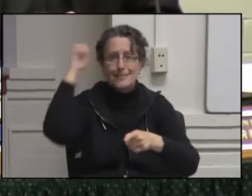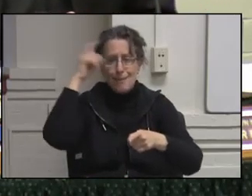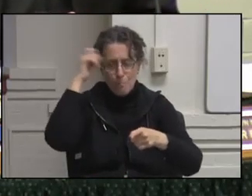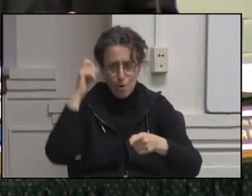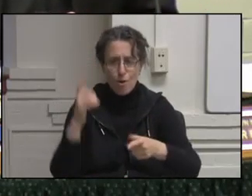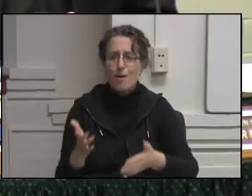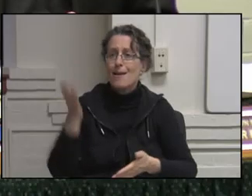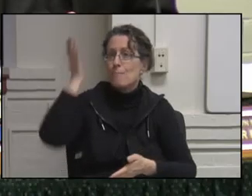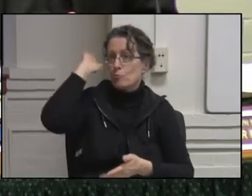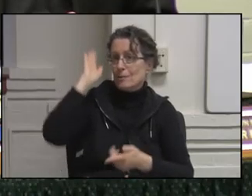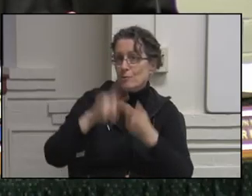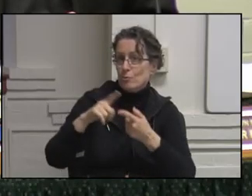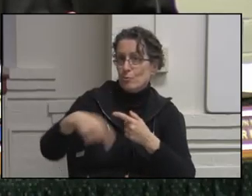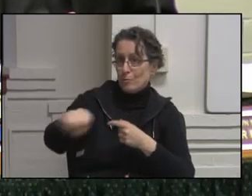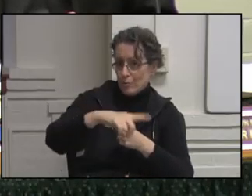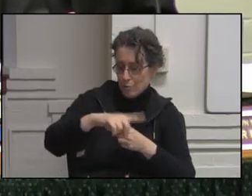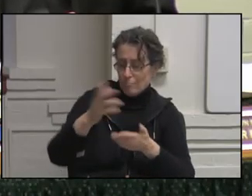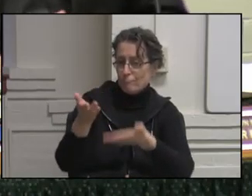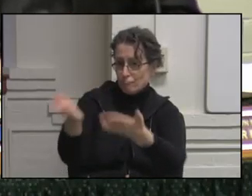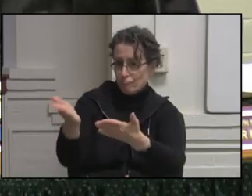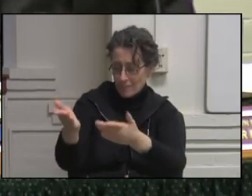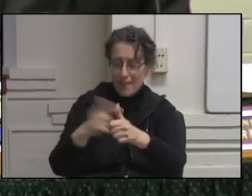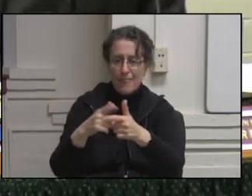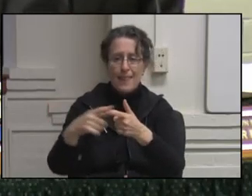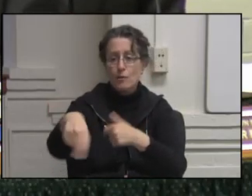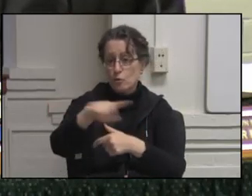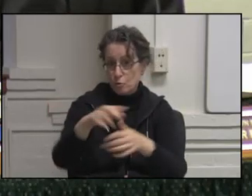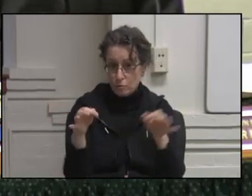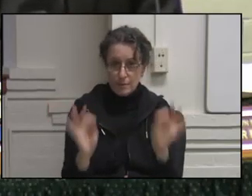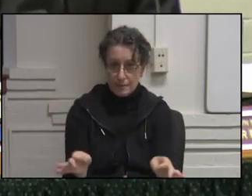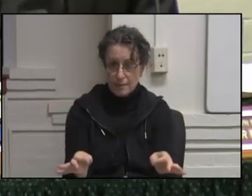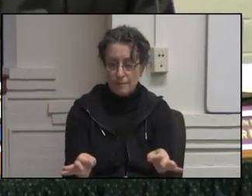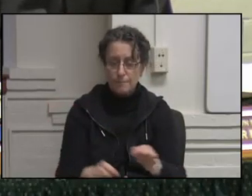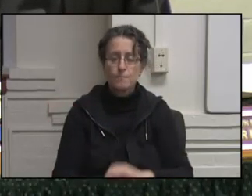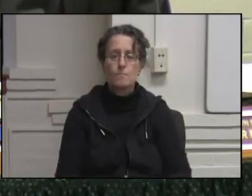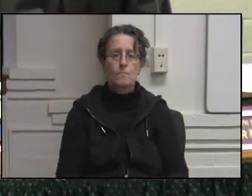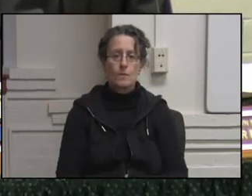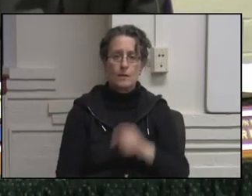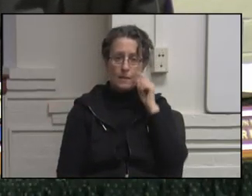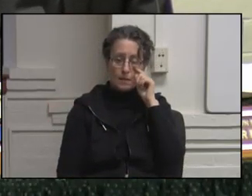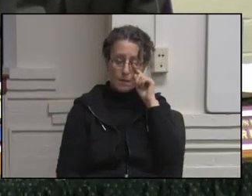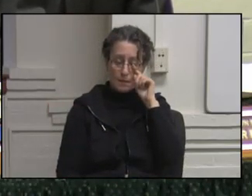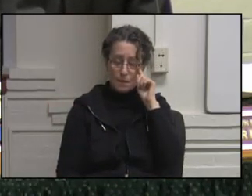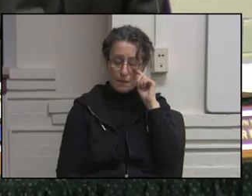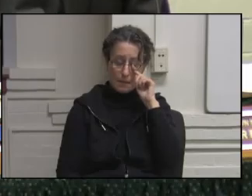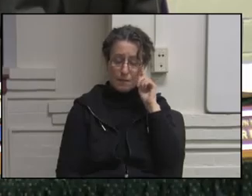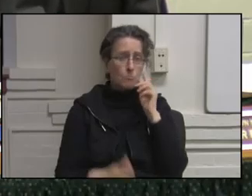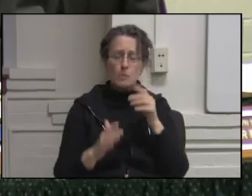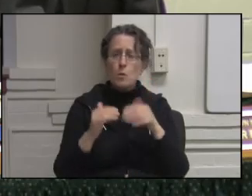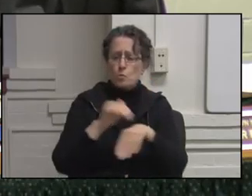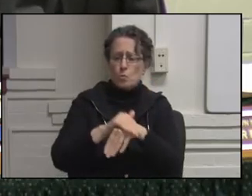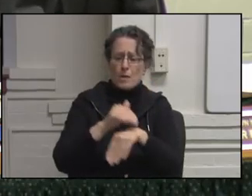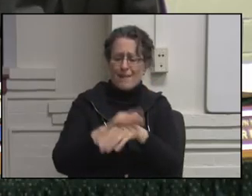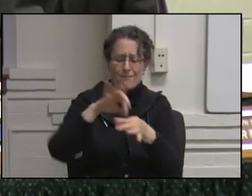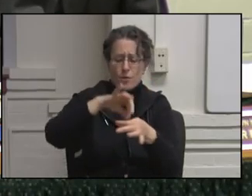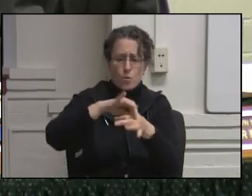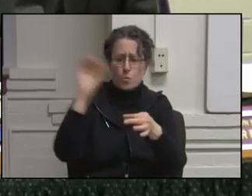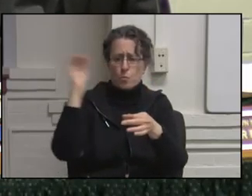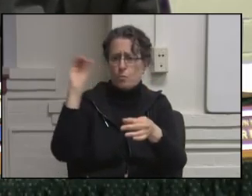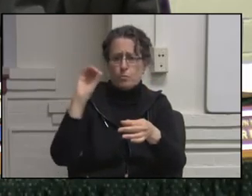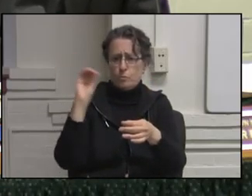that was very clarifying. And there's no action required tonight. This is That's really correct. A conversation that